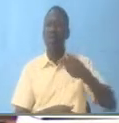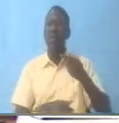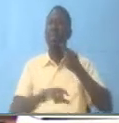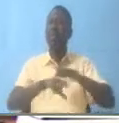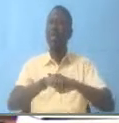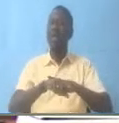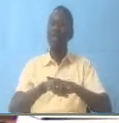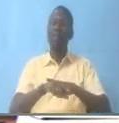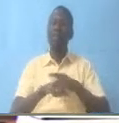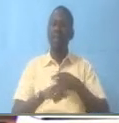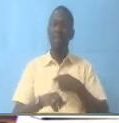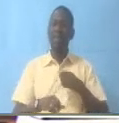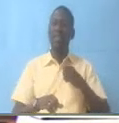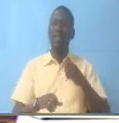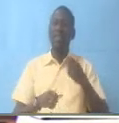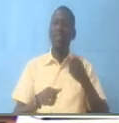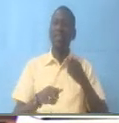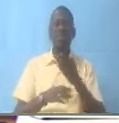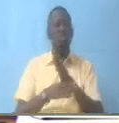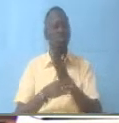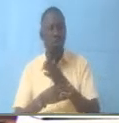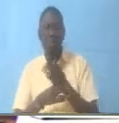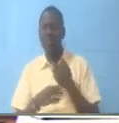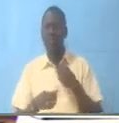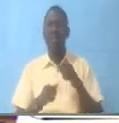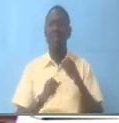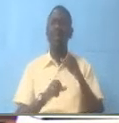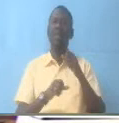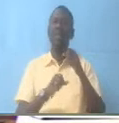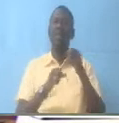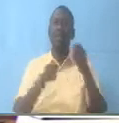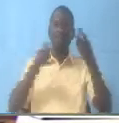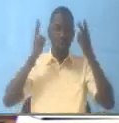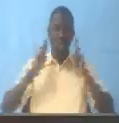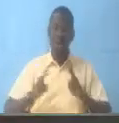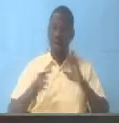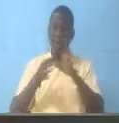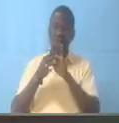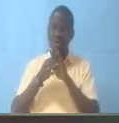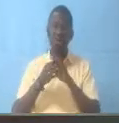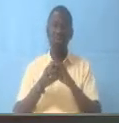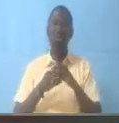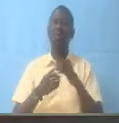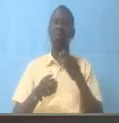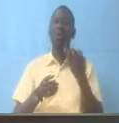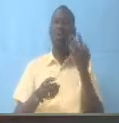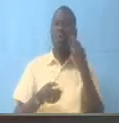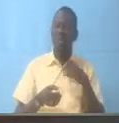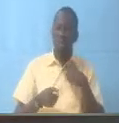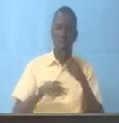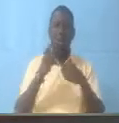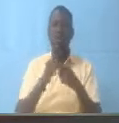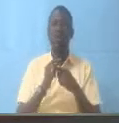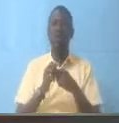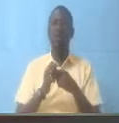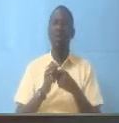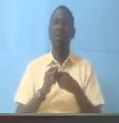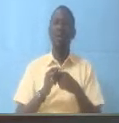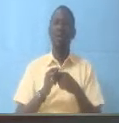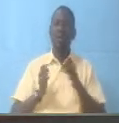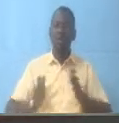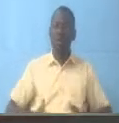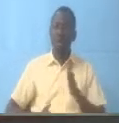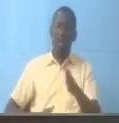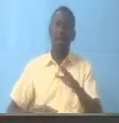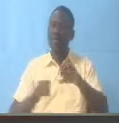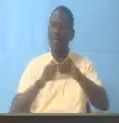bar for taking a particular stand with respect to human rights violations? Da amoon na benn jamono joo xam ne jamono nguuri Jawara